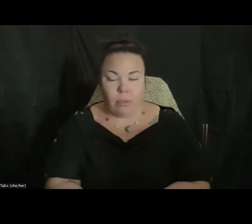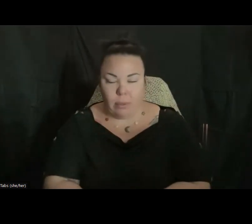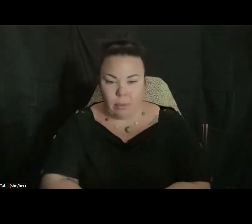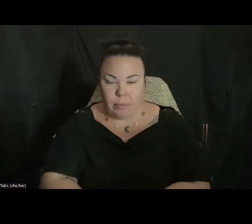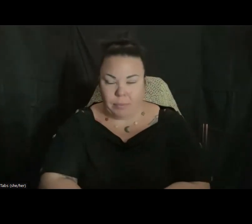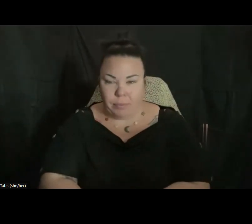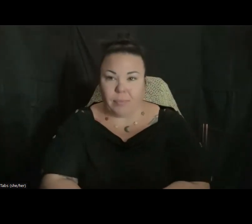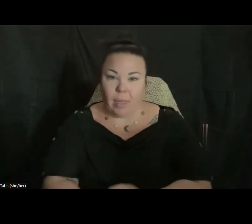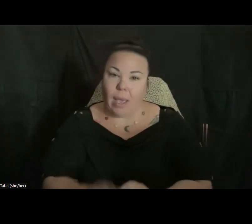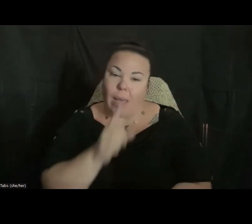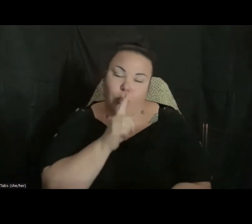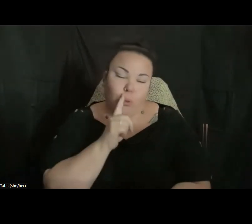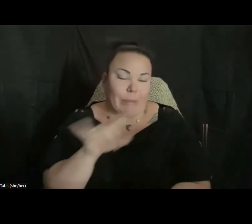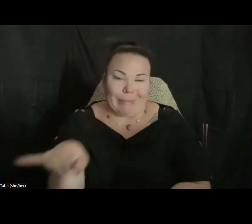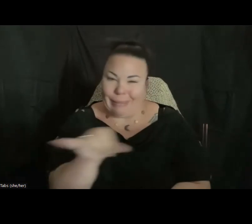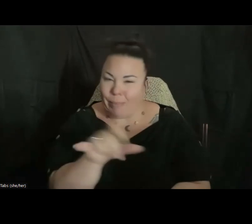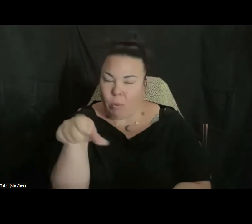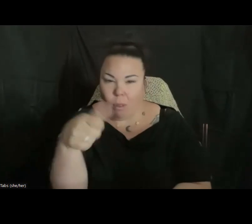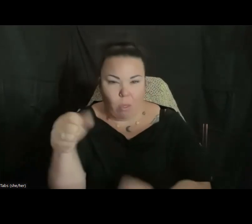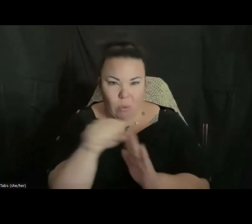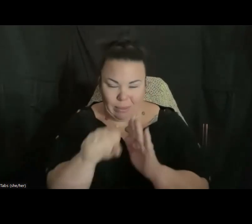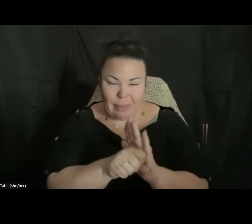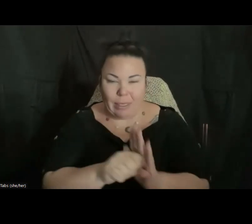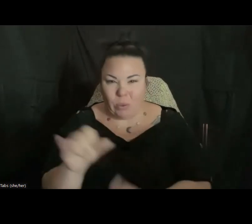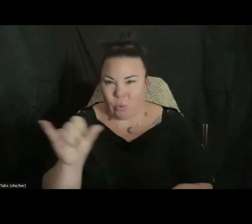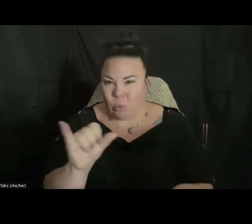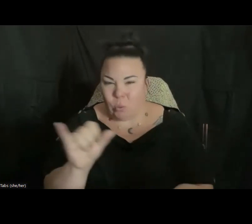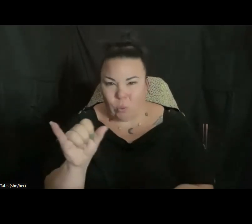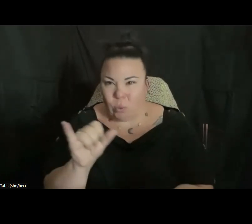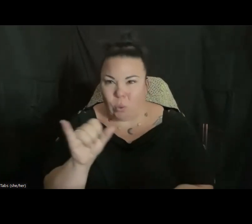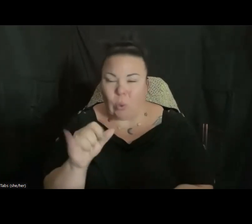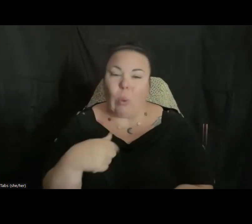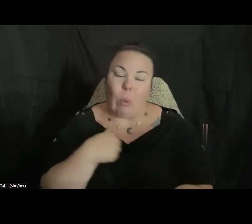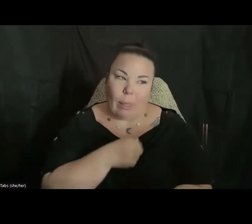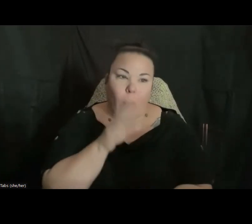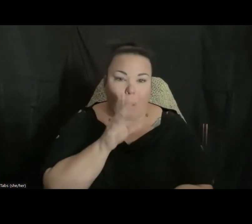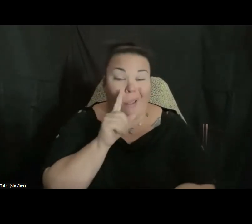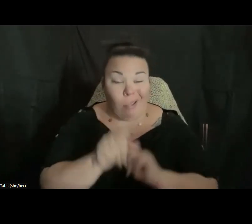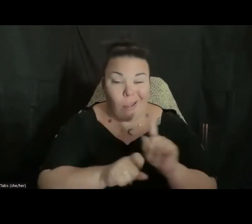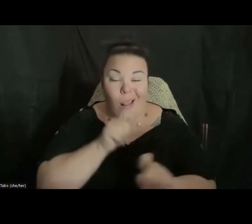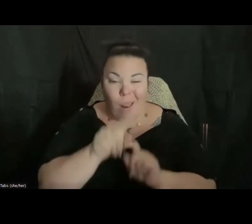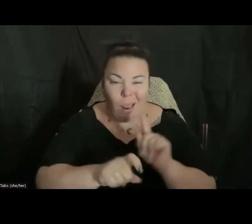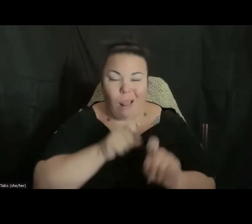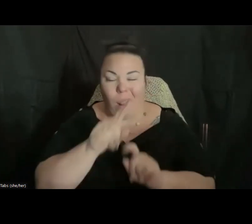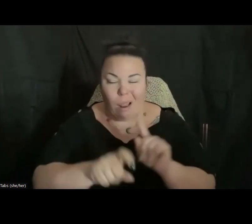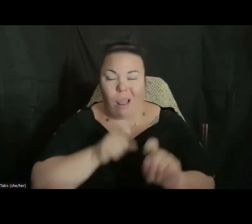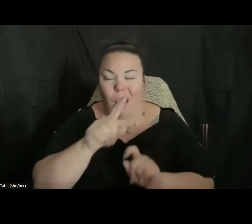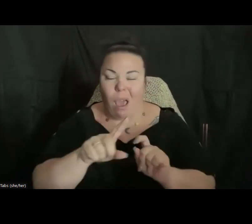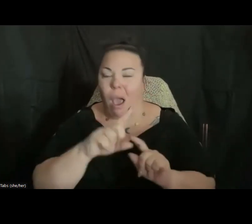very similar to many states that, we ask a lot of questions historically around